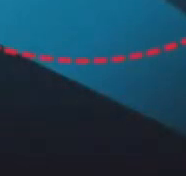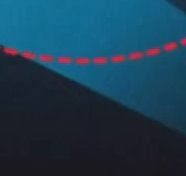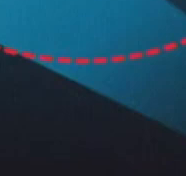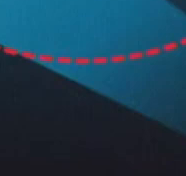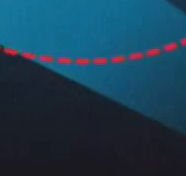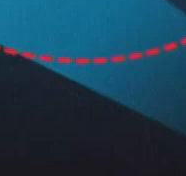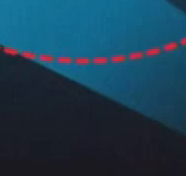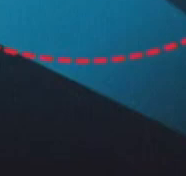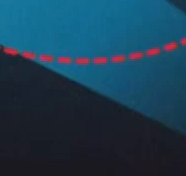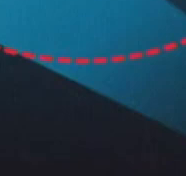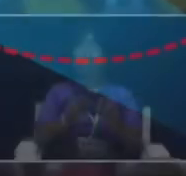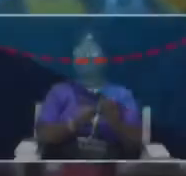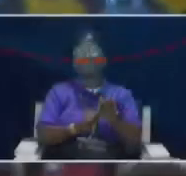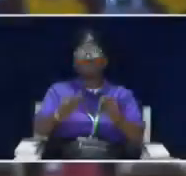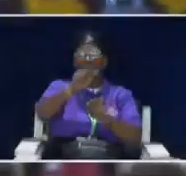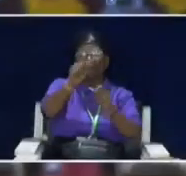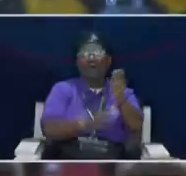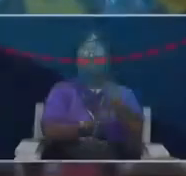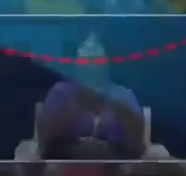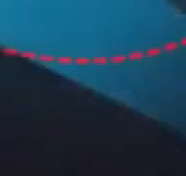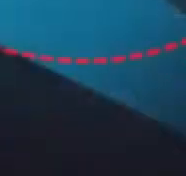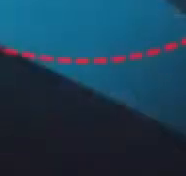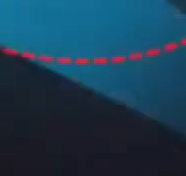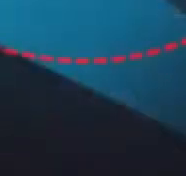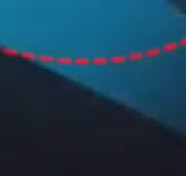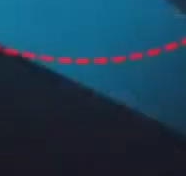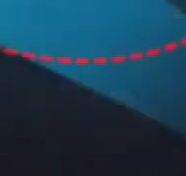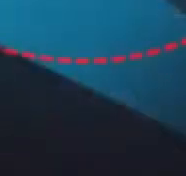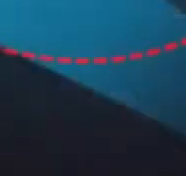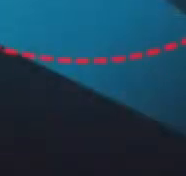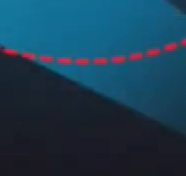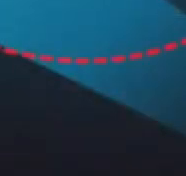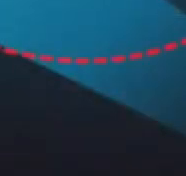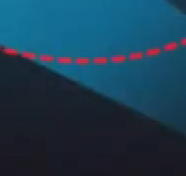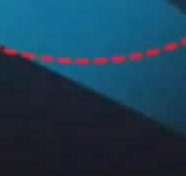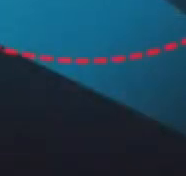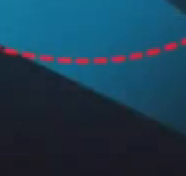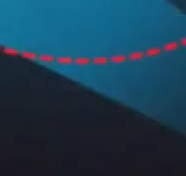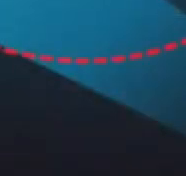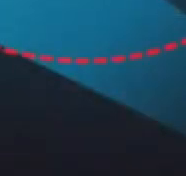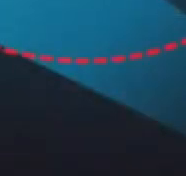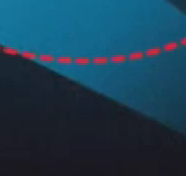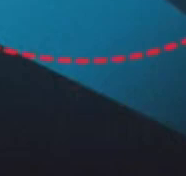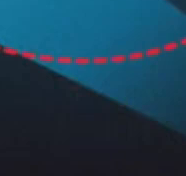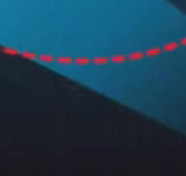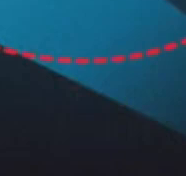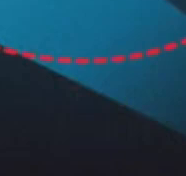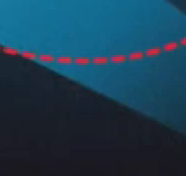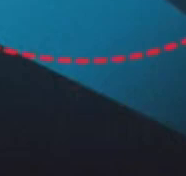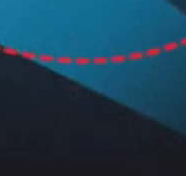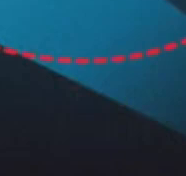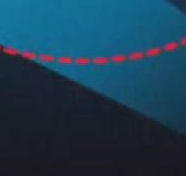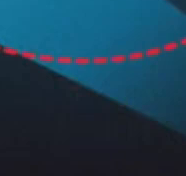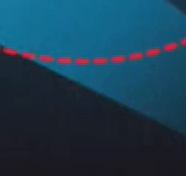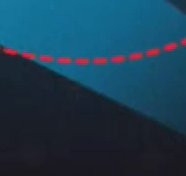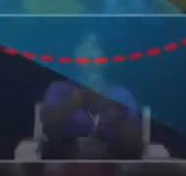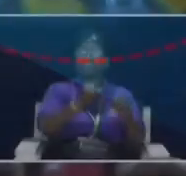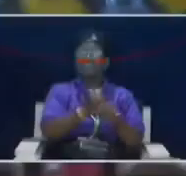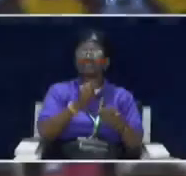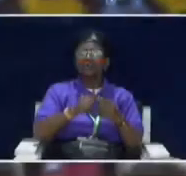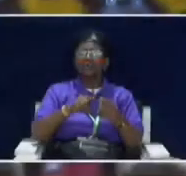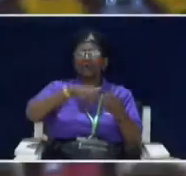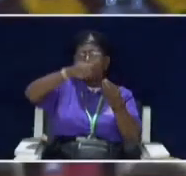mountain. In Numbers 32 verse 13, the children of Israel took 40 years to go around the mountain called